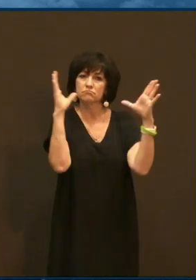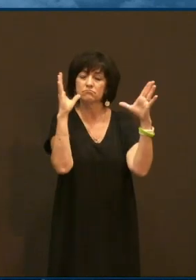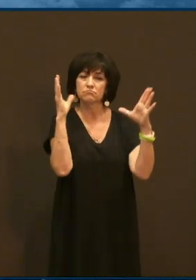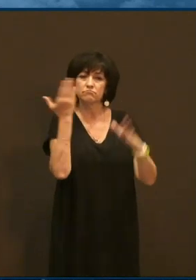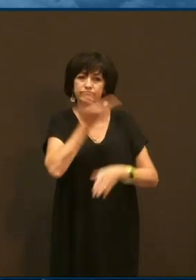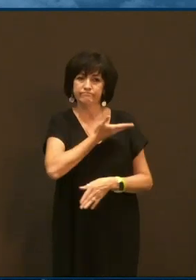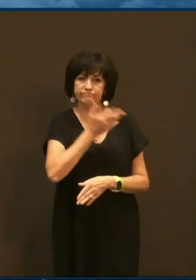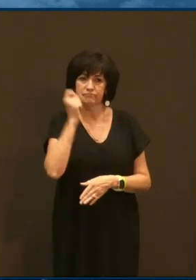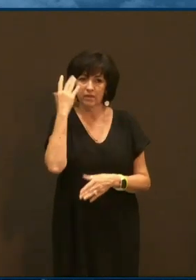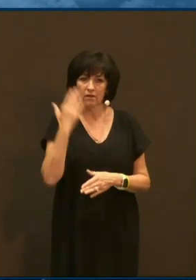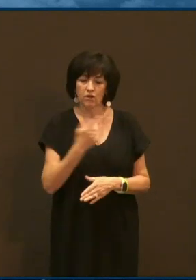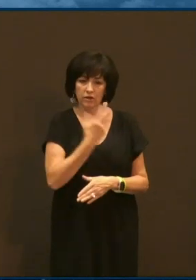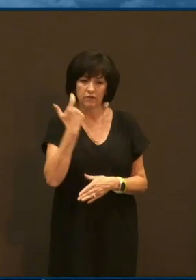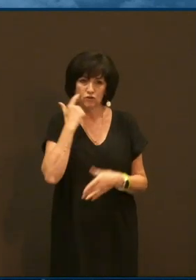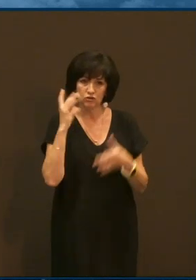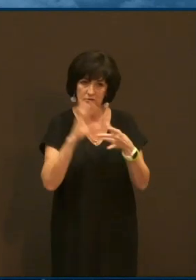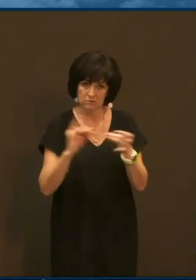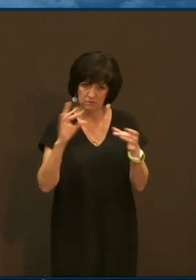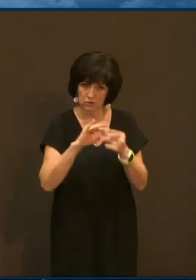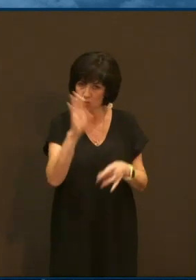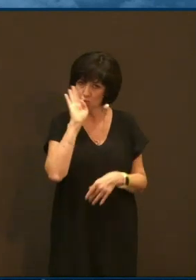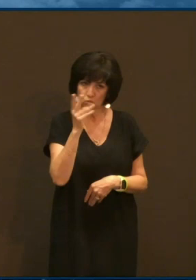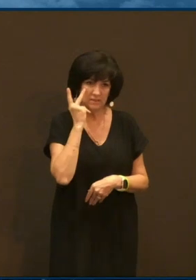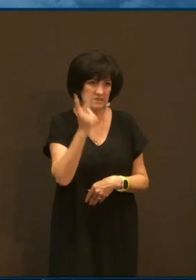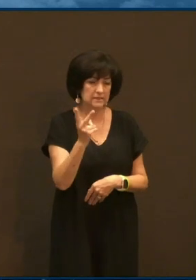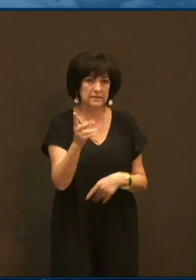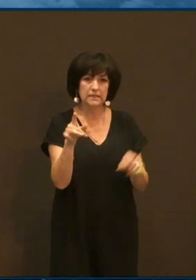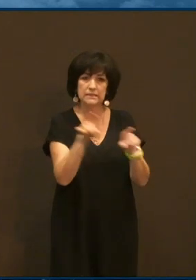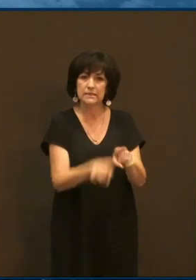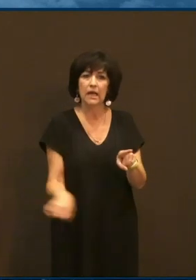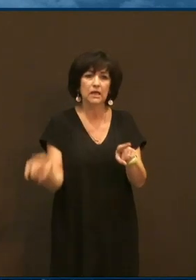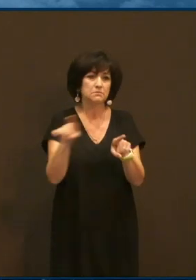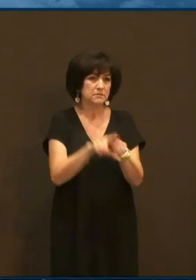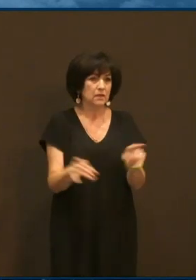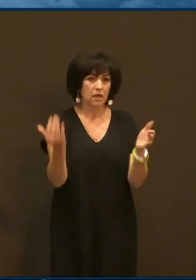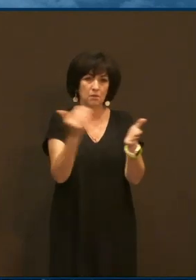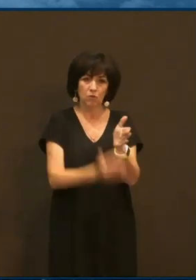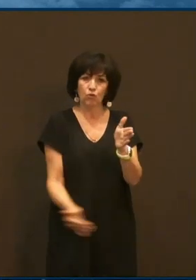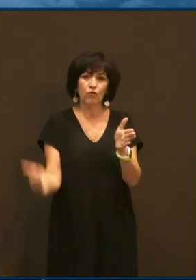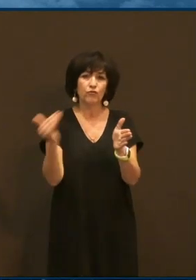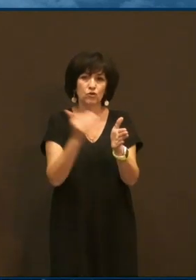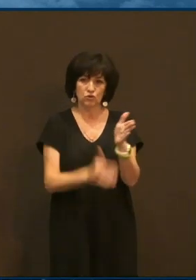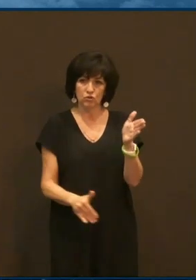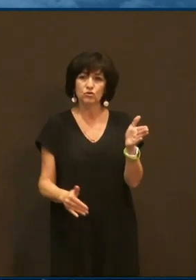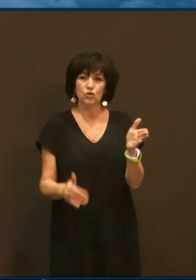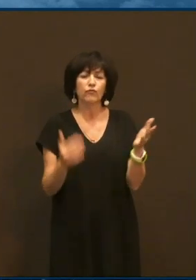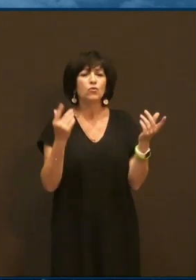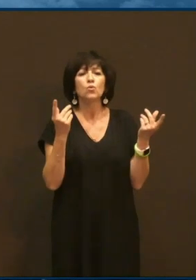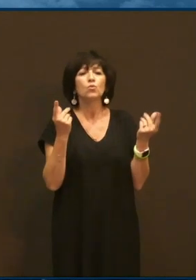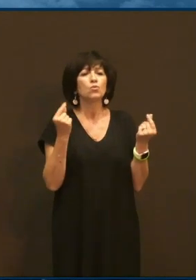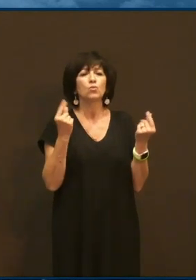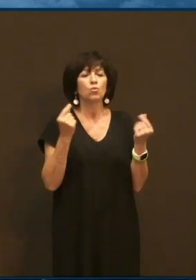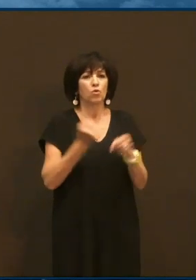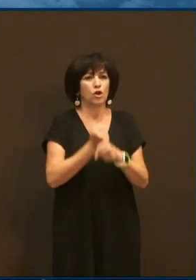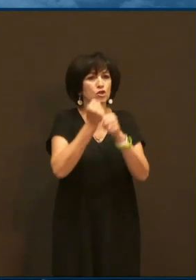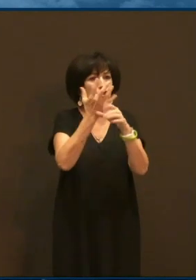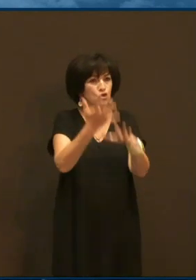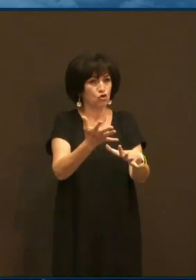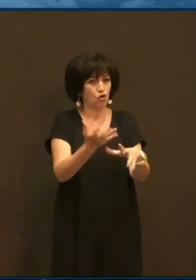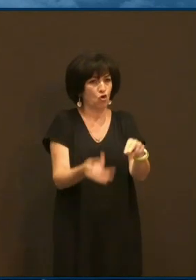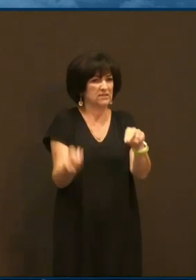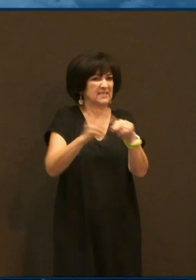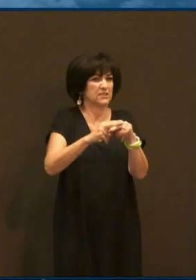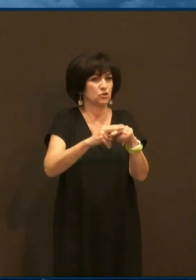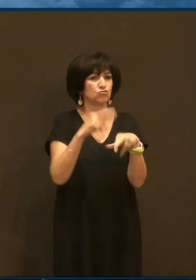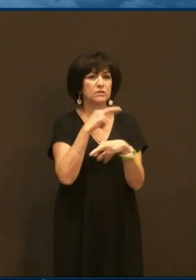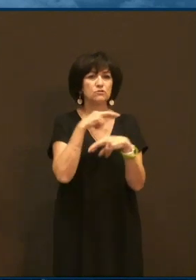just saying, and you're going to hear continuously over and over from us, what increases your risks of either spreading or